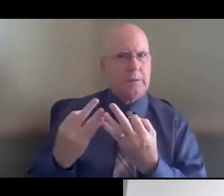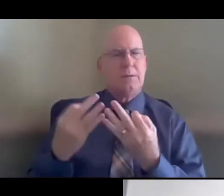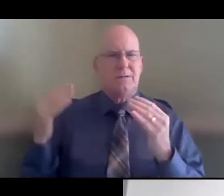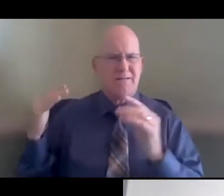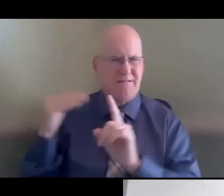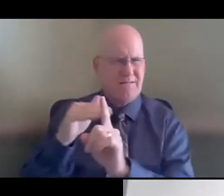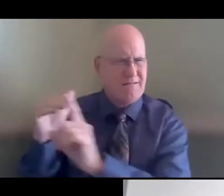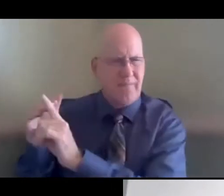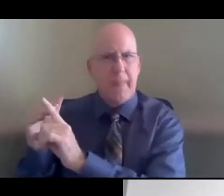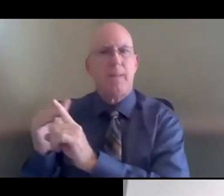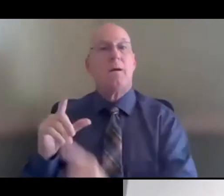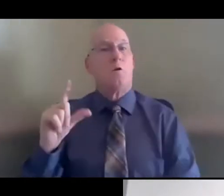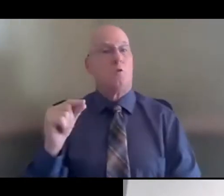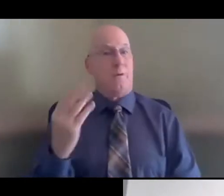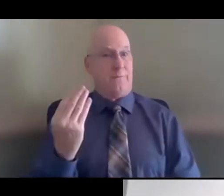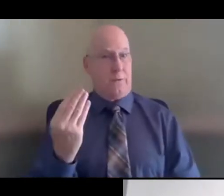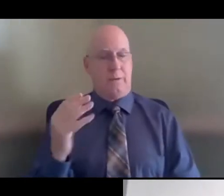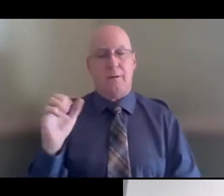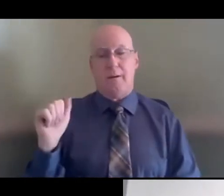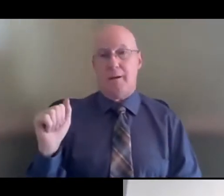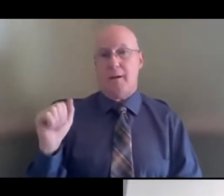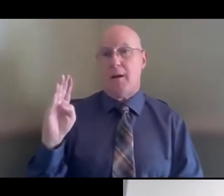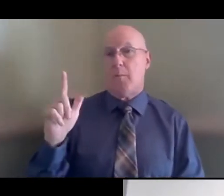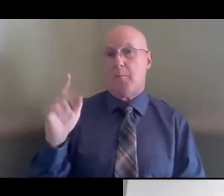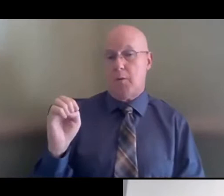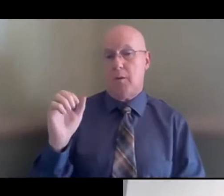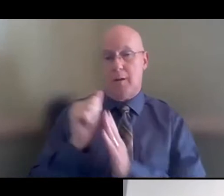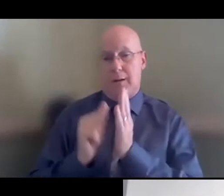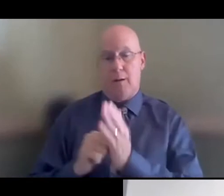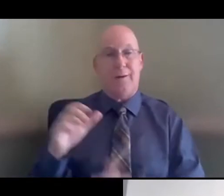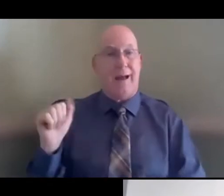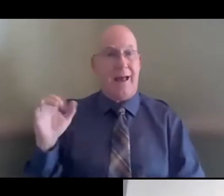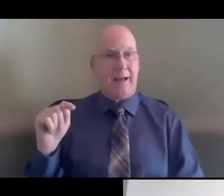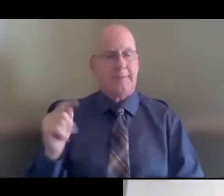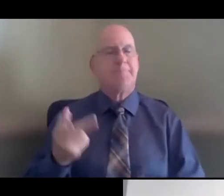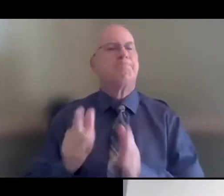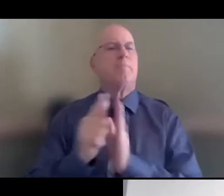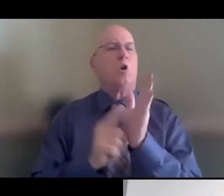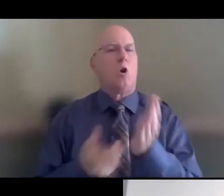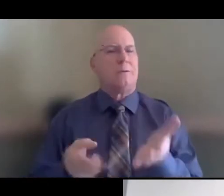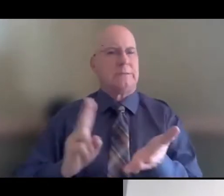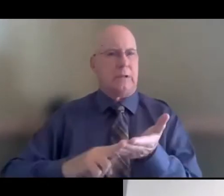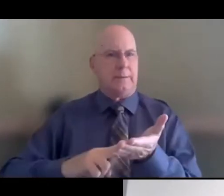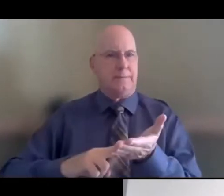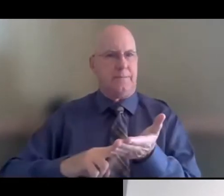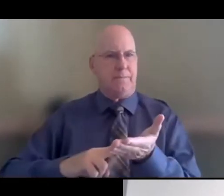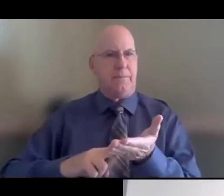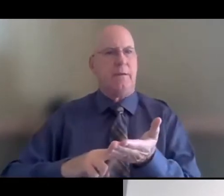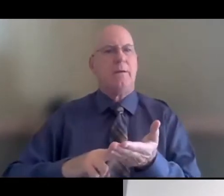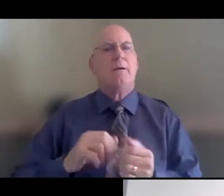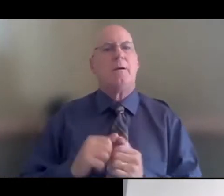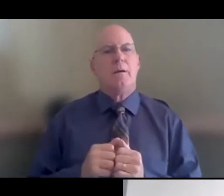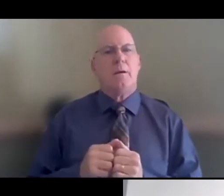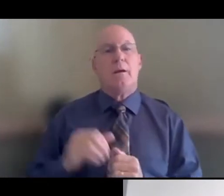the ABLE Accounts Act was signed into law. And in July of 2016, my son Sean became